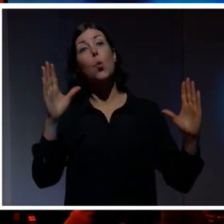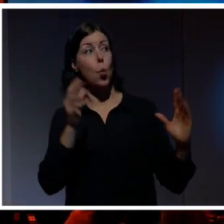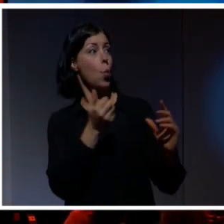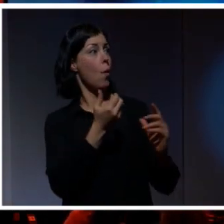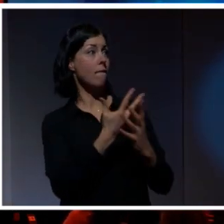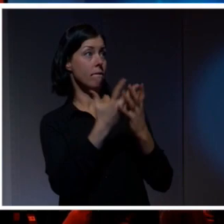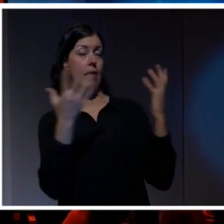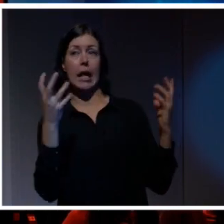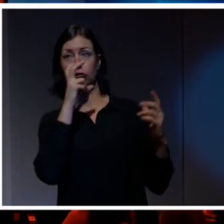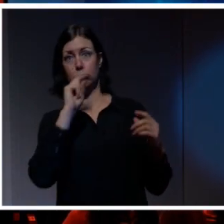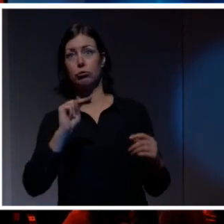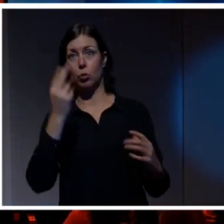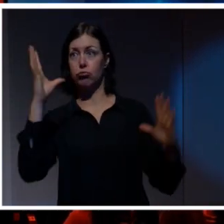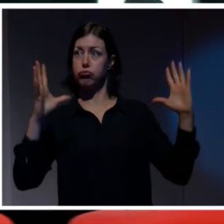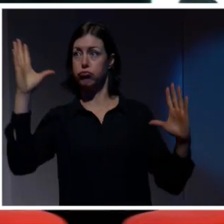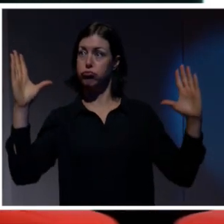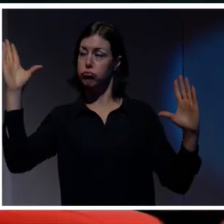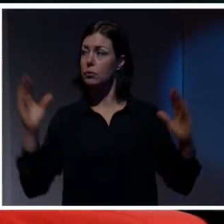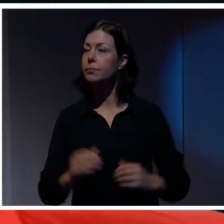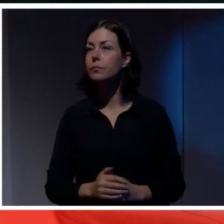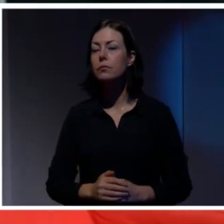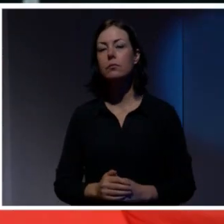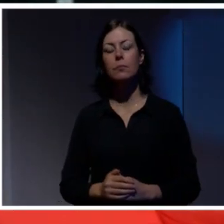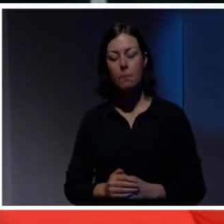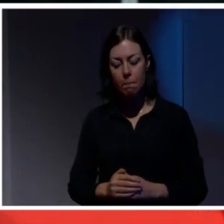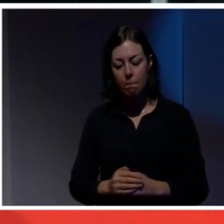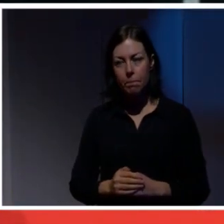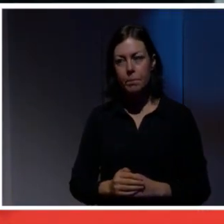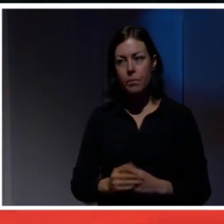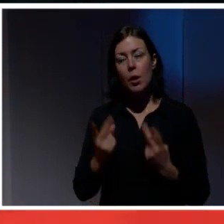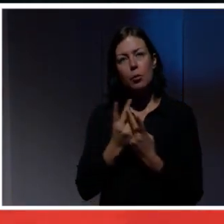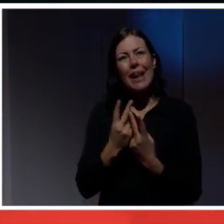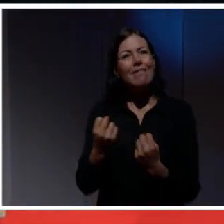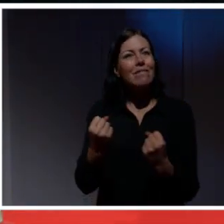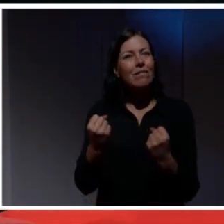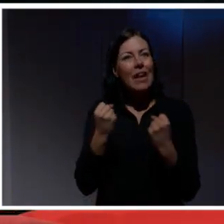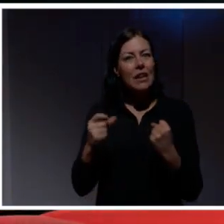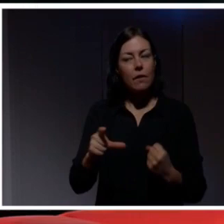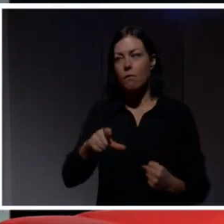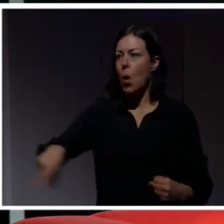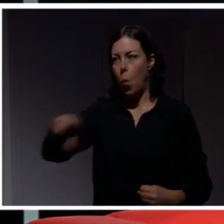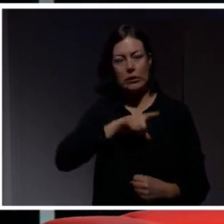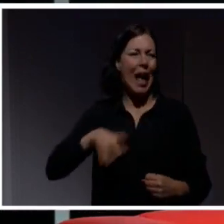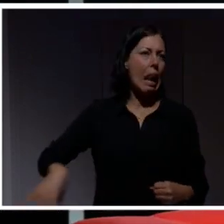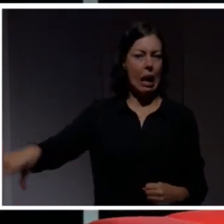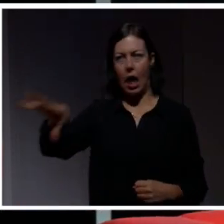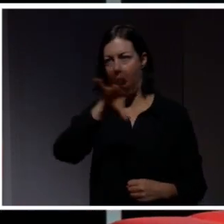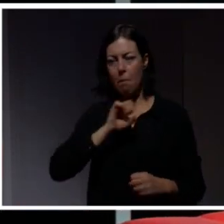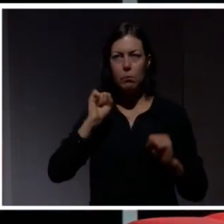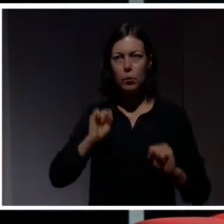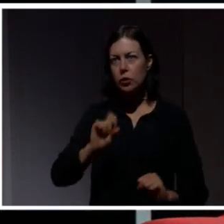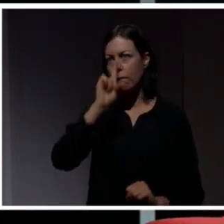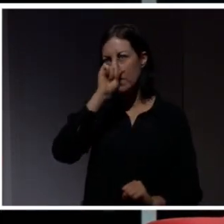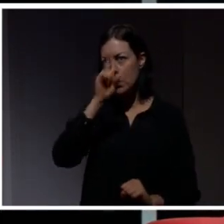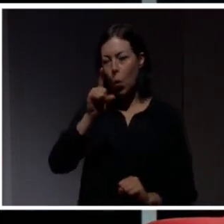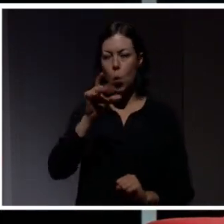up. So the point being is that it's really important for us, all of us, to understand